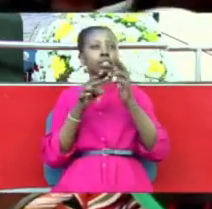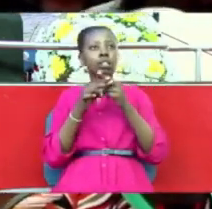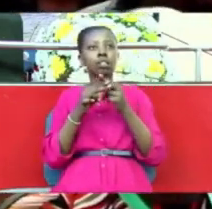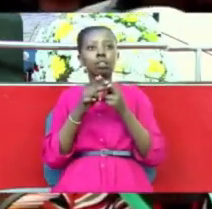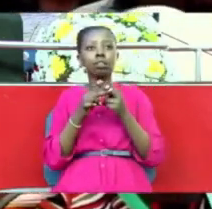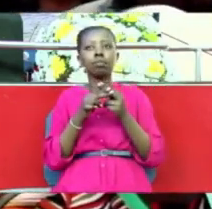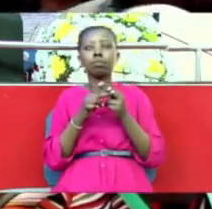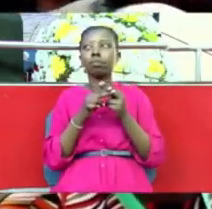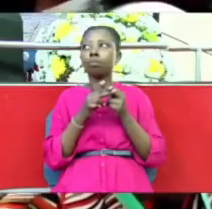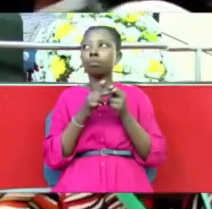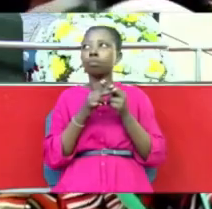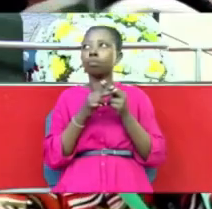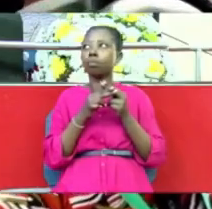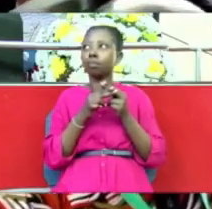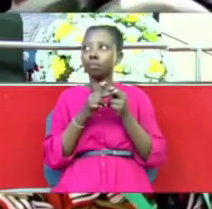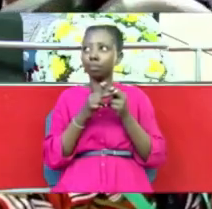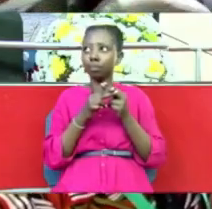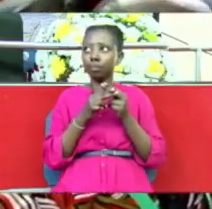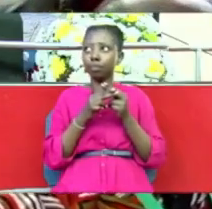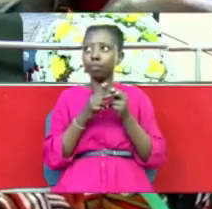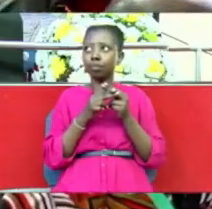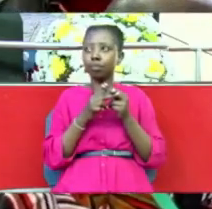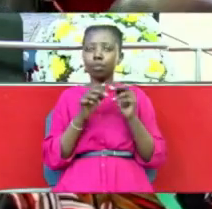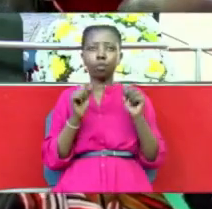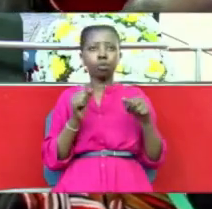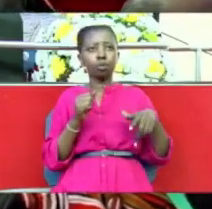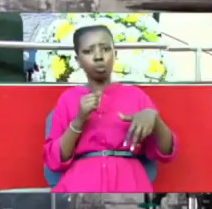in Jesus' name, that you can walk in those principles.